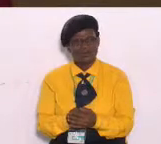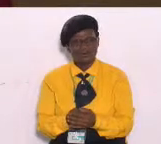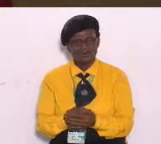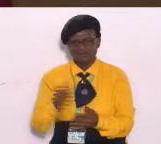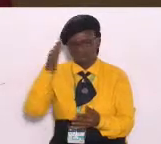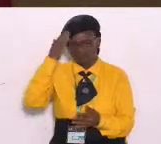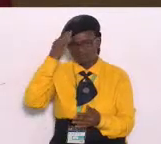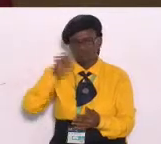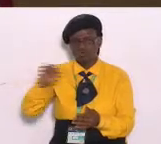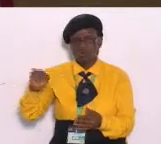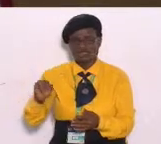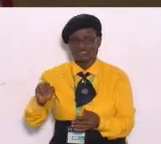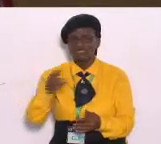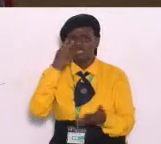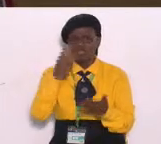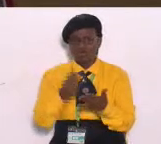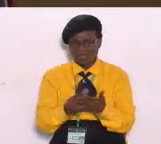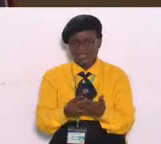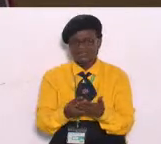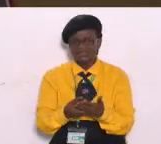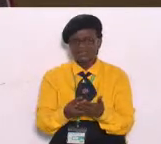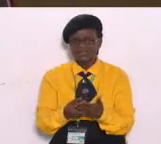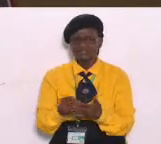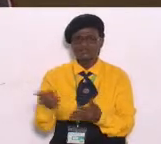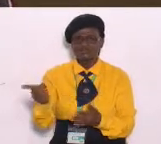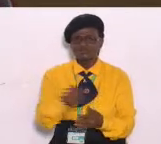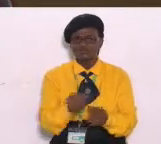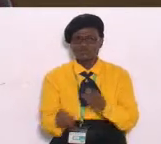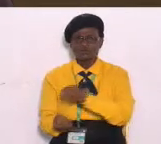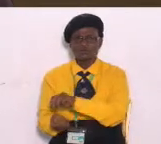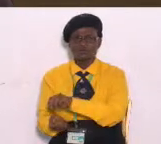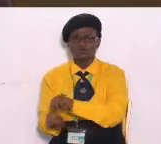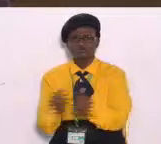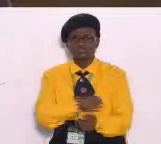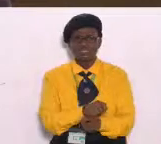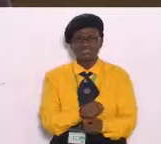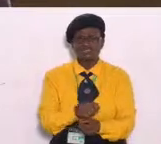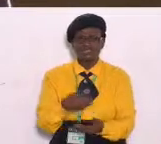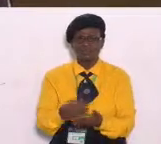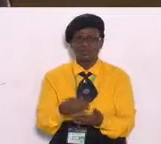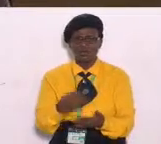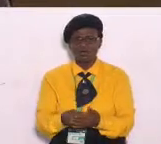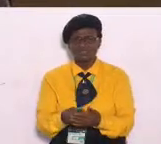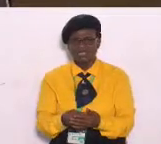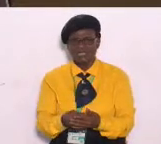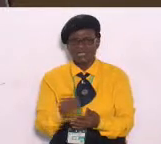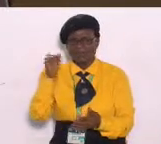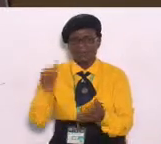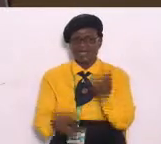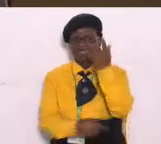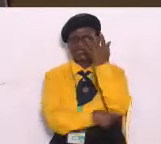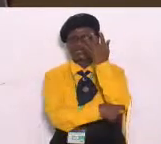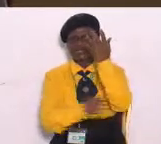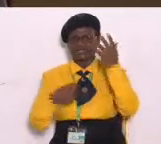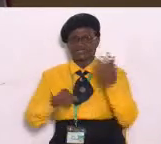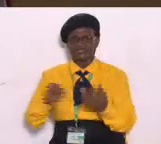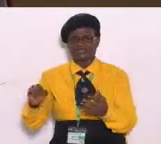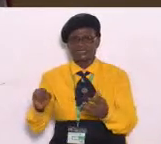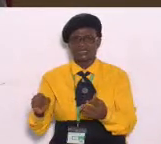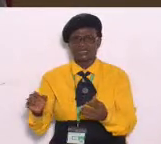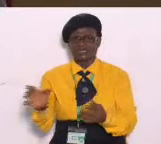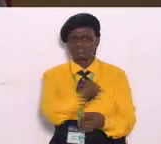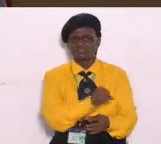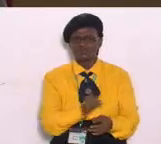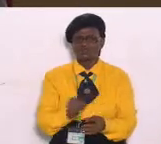Knowing fully well, you take the bait, you take money by stealing, you take